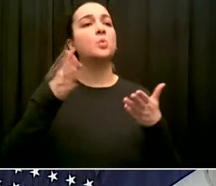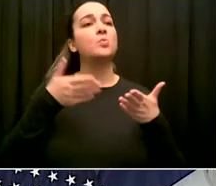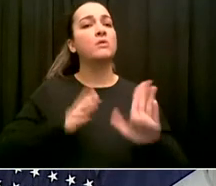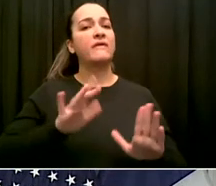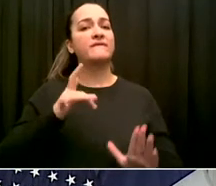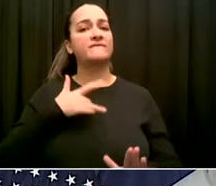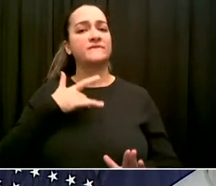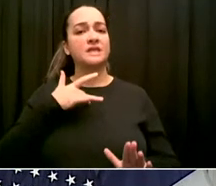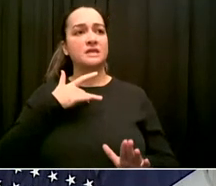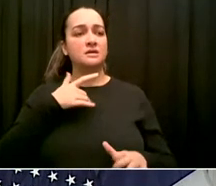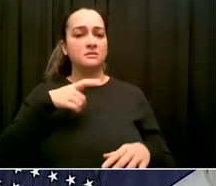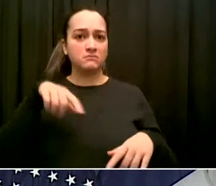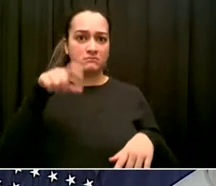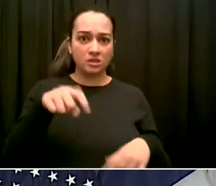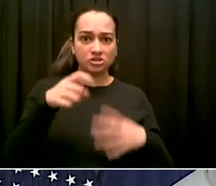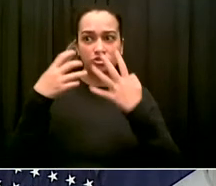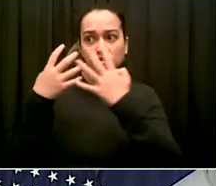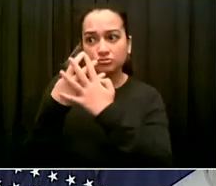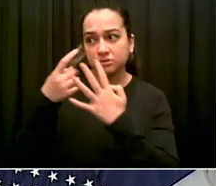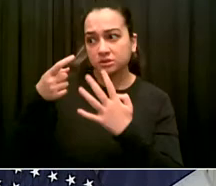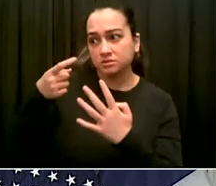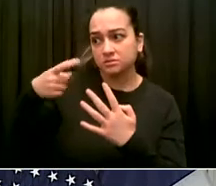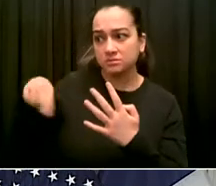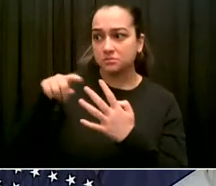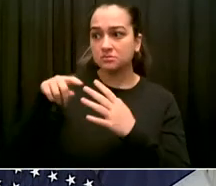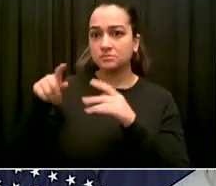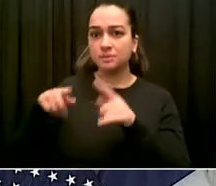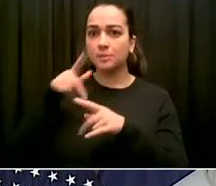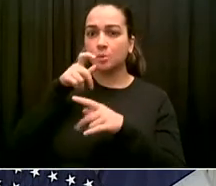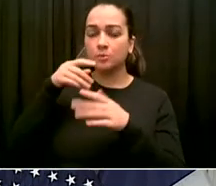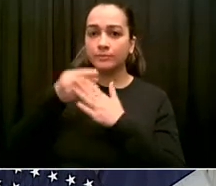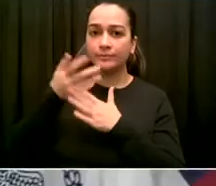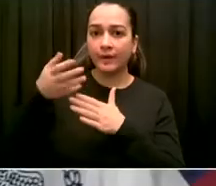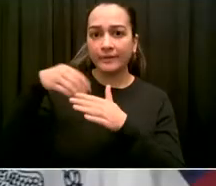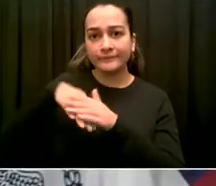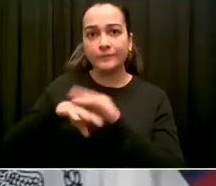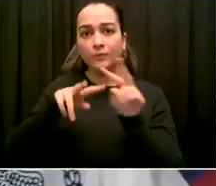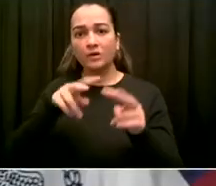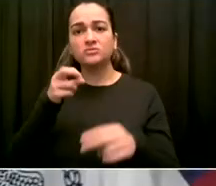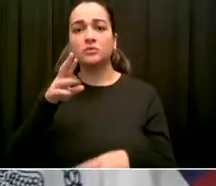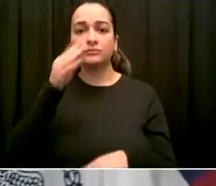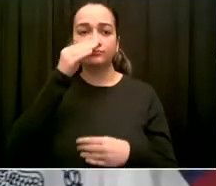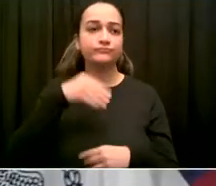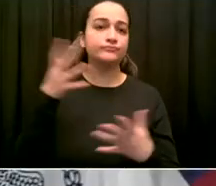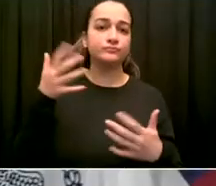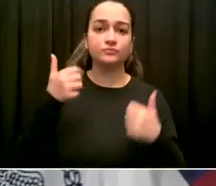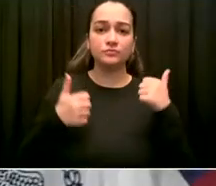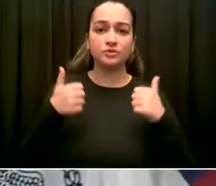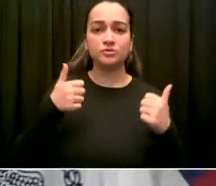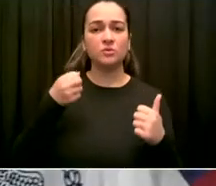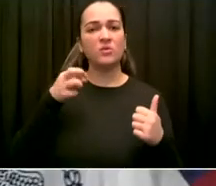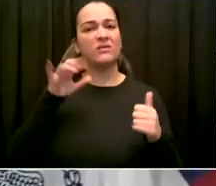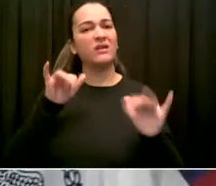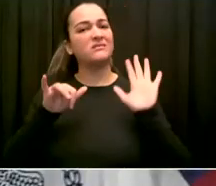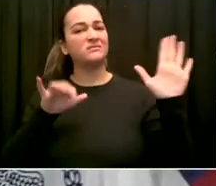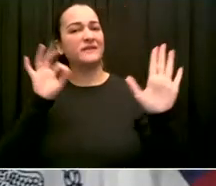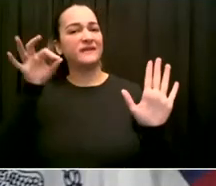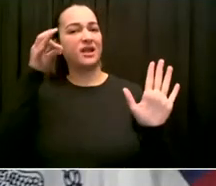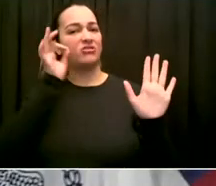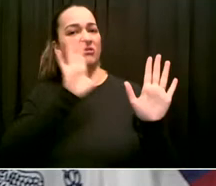created through these stimulus funds? Now, we're going to be active participants helping the theater community come